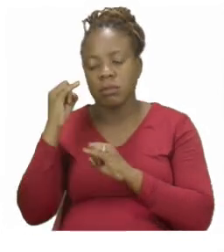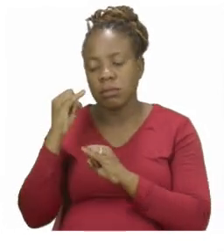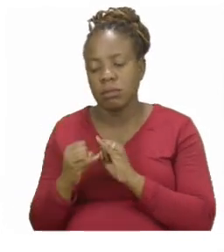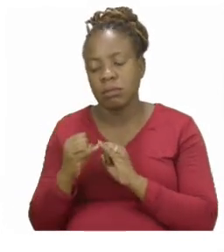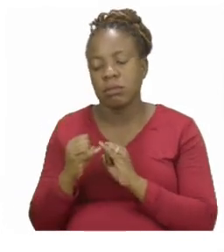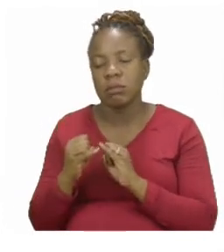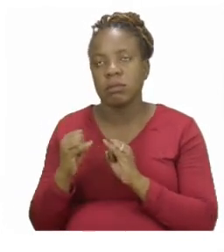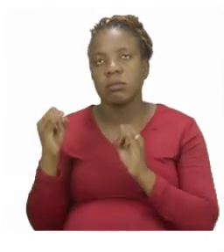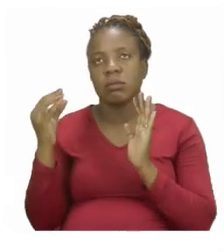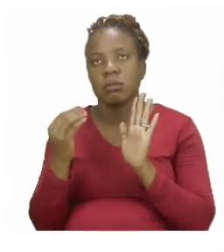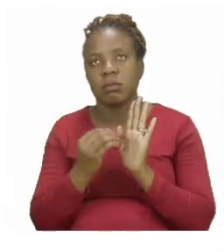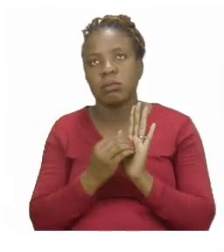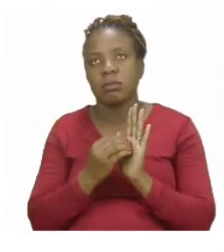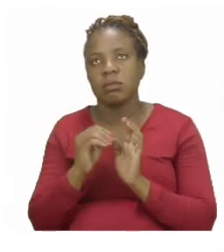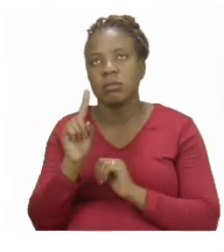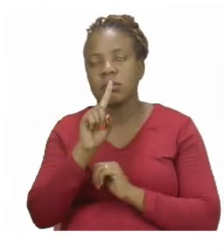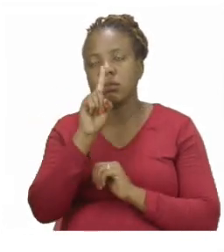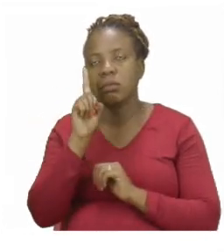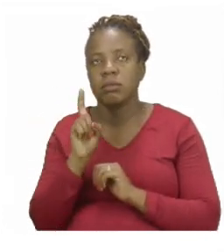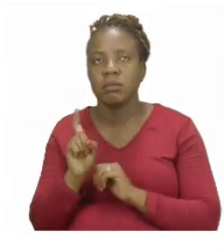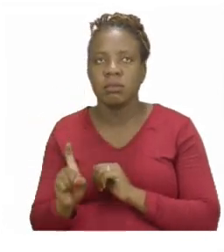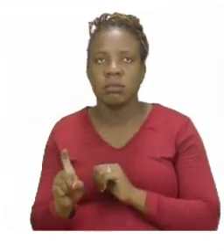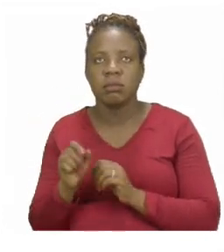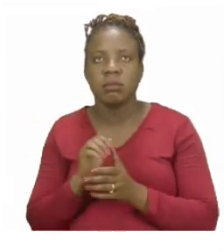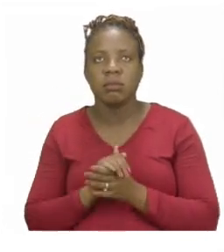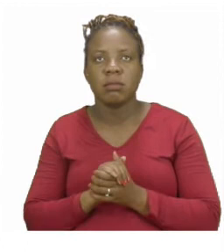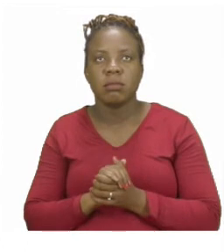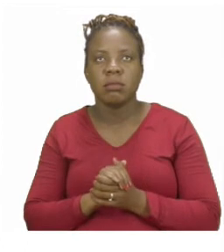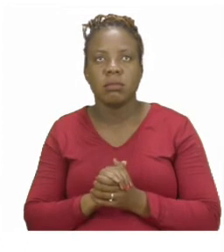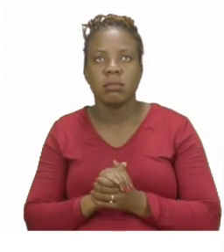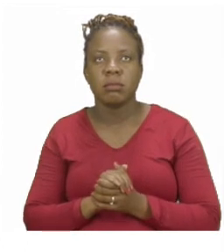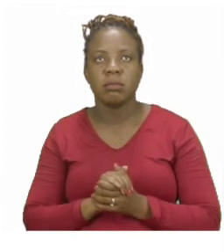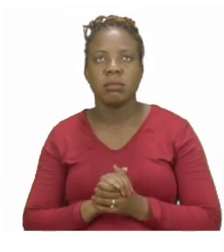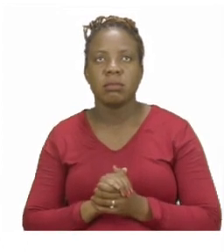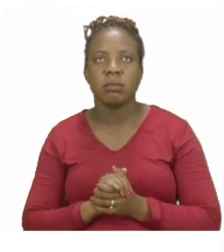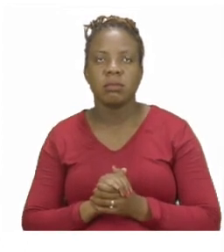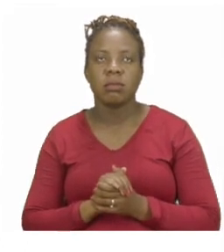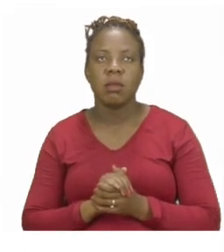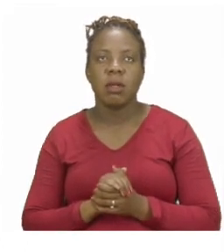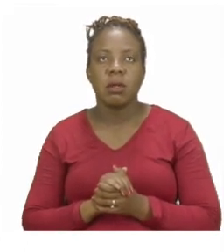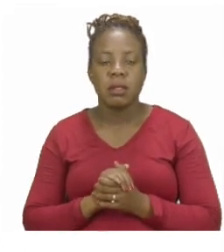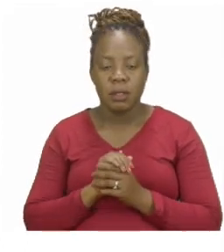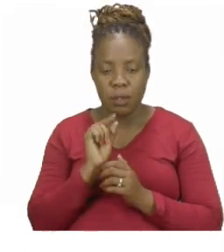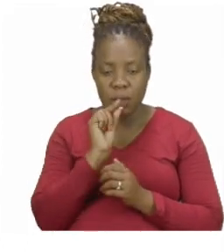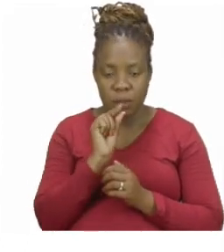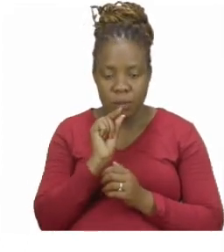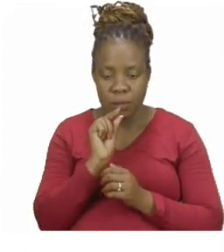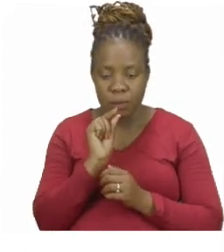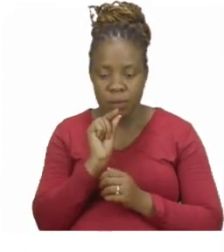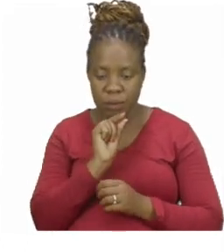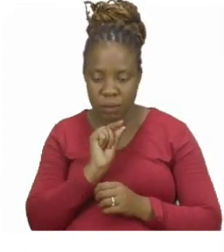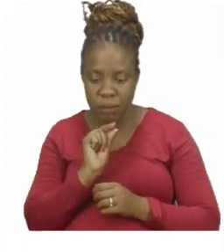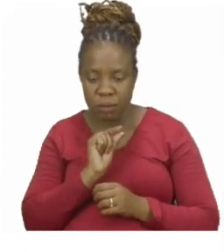question mark. Now you will see the list of question words given there, the bottom of the page.